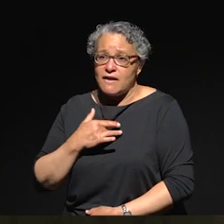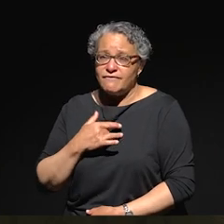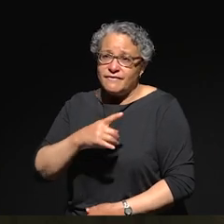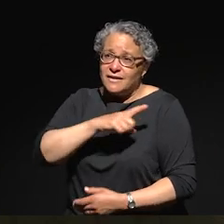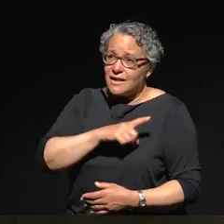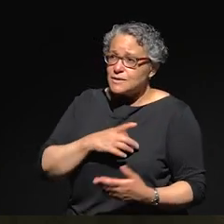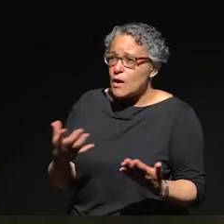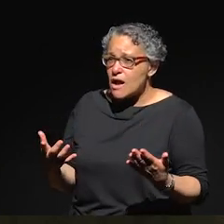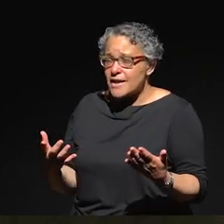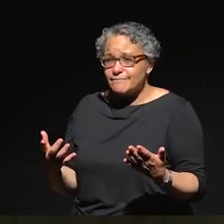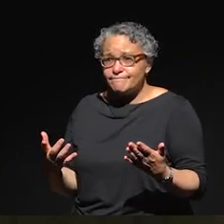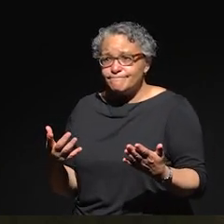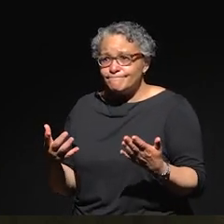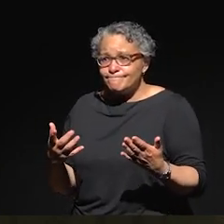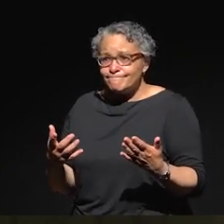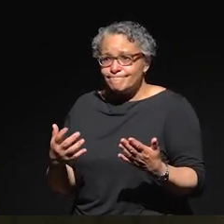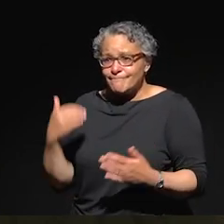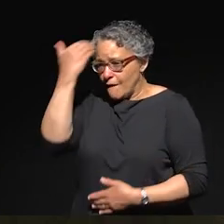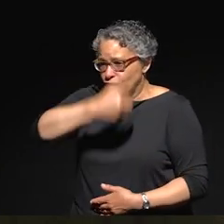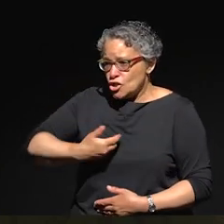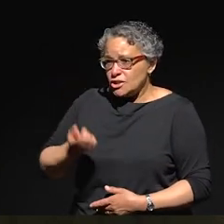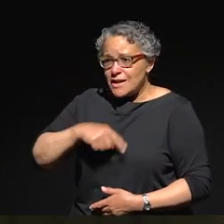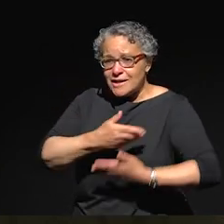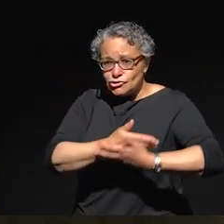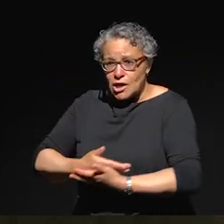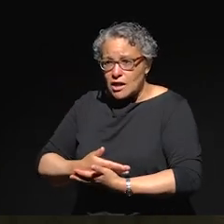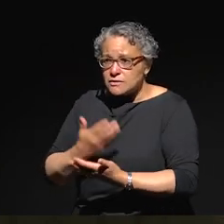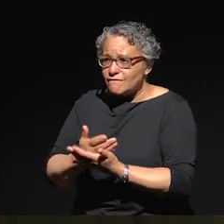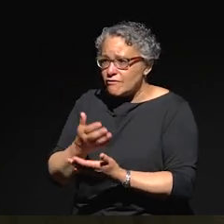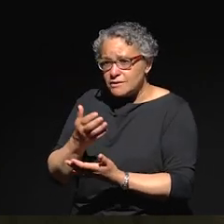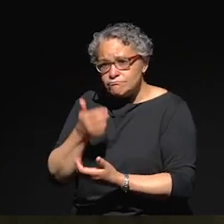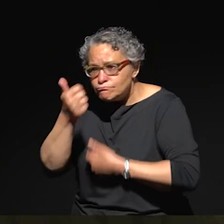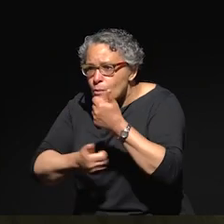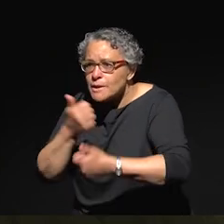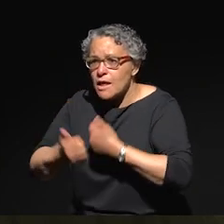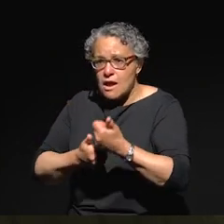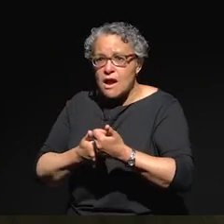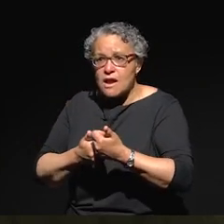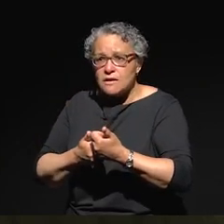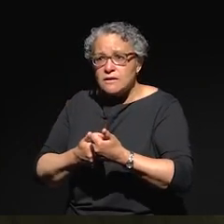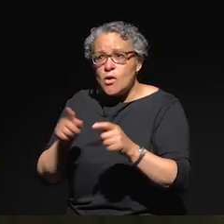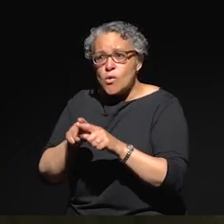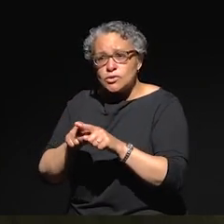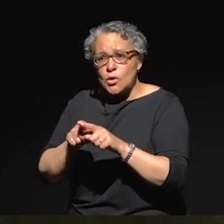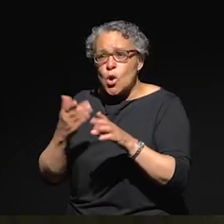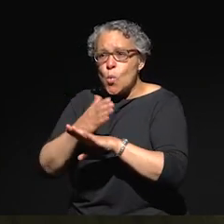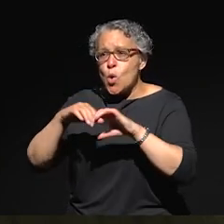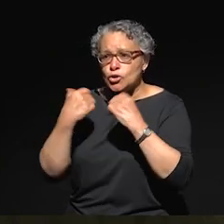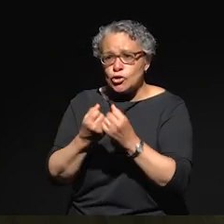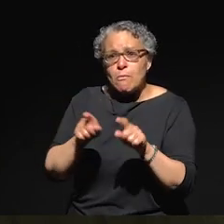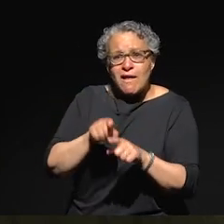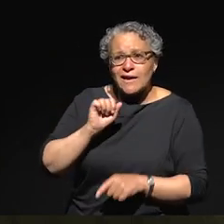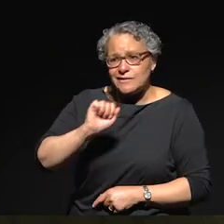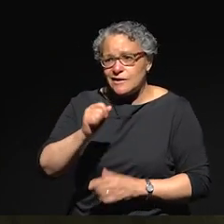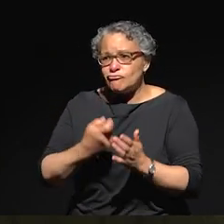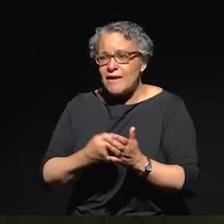why, depiction of the Virgin and Child can be so appealing and so popular, and indeed the bread and butter of workshops like Raphael. What's